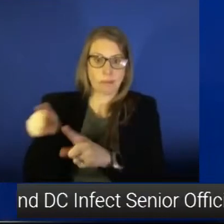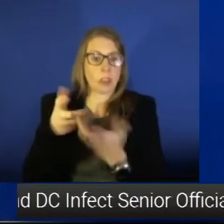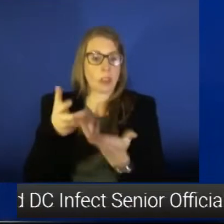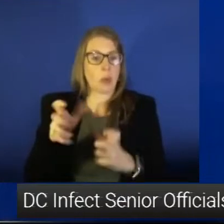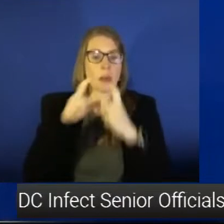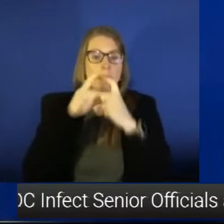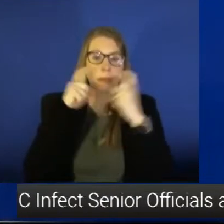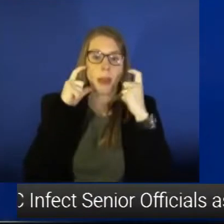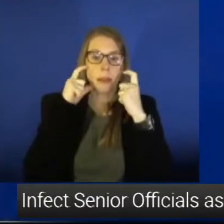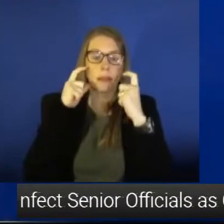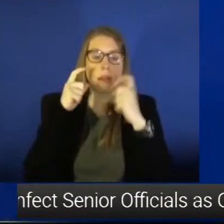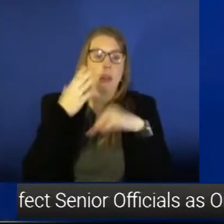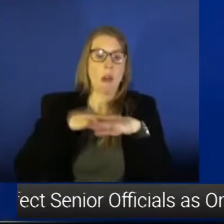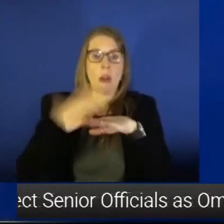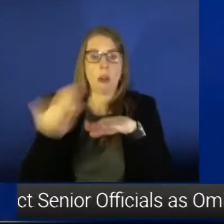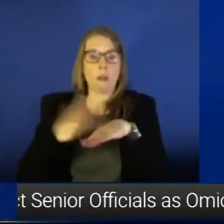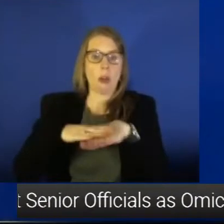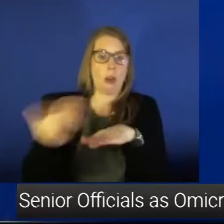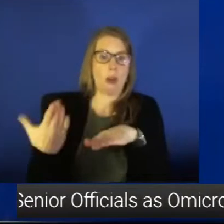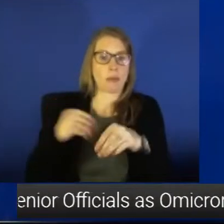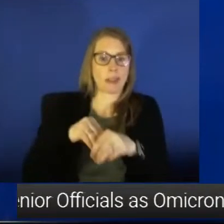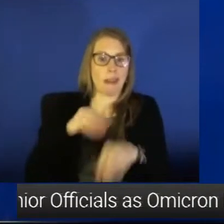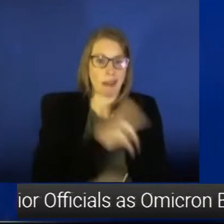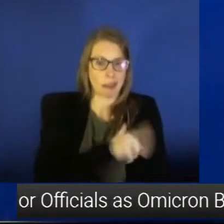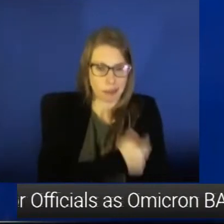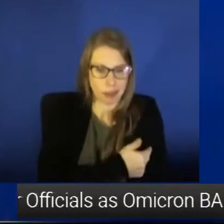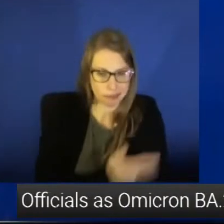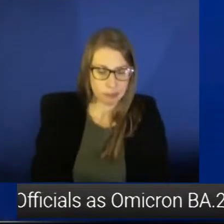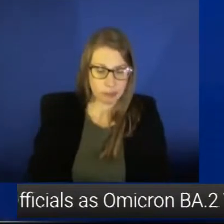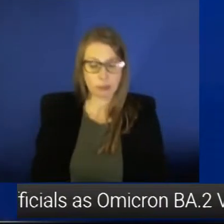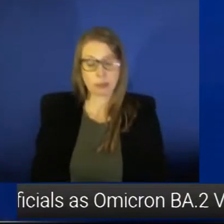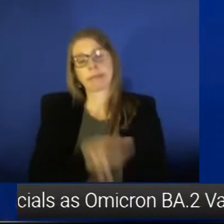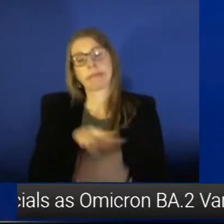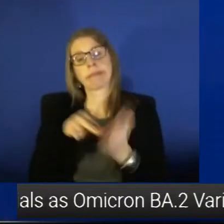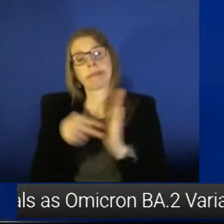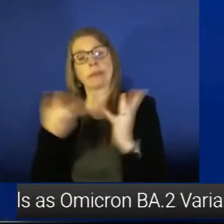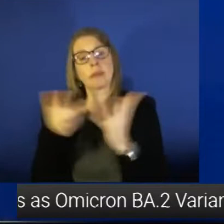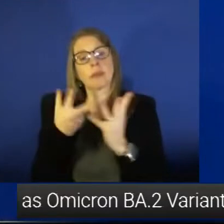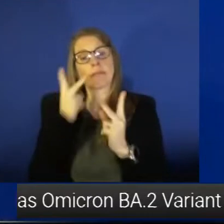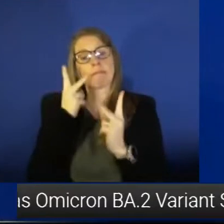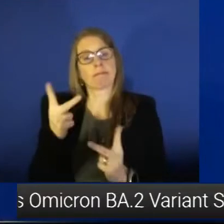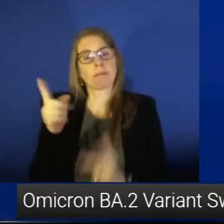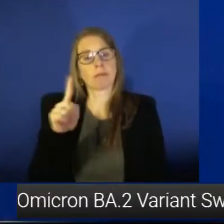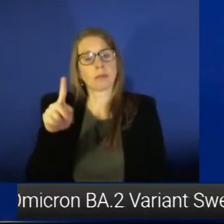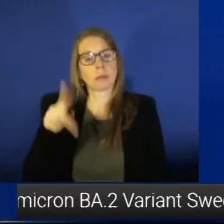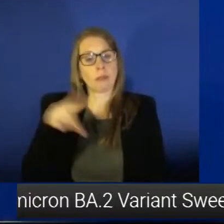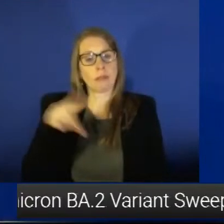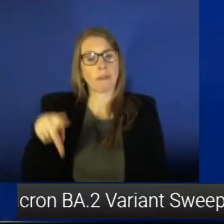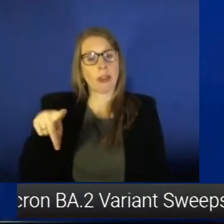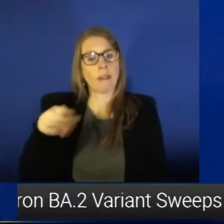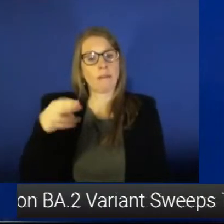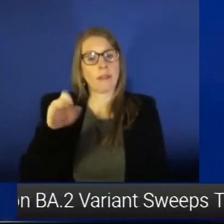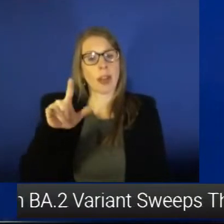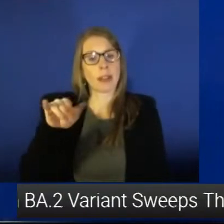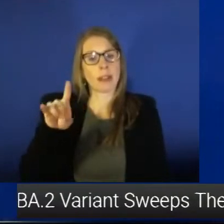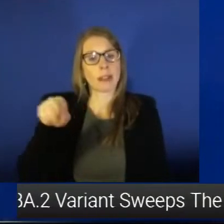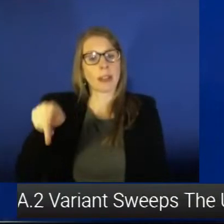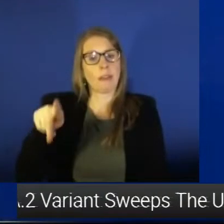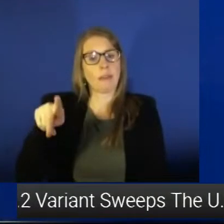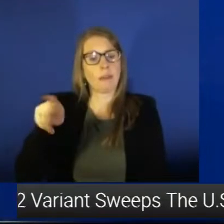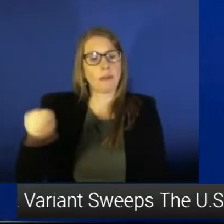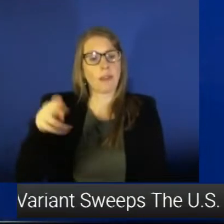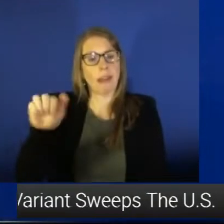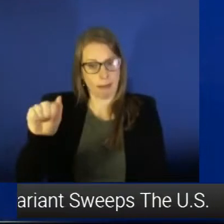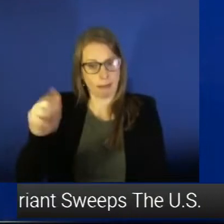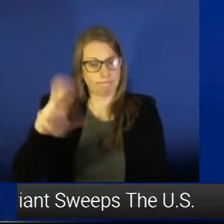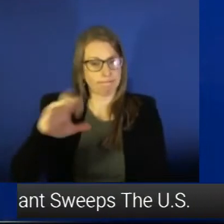a hospital. What I think it does mean, though, and you're seeing this in Philadelphia, and you're seeing it kind of heralded in New York. Philadelphia already established a